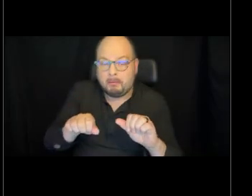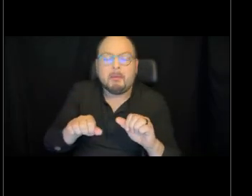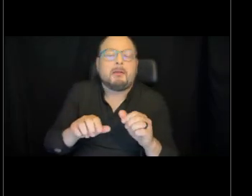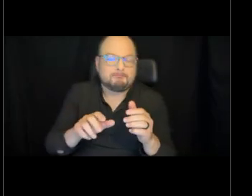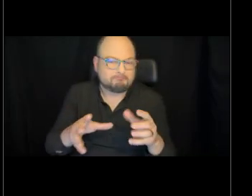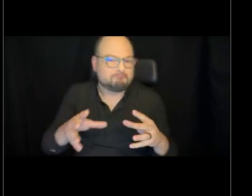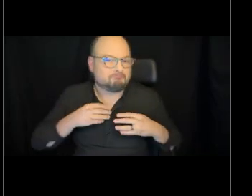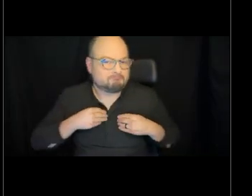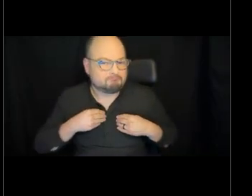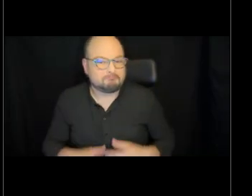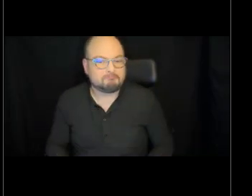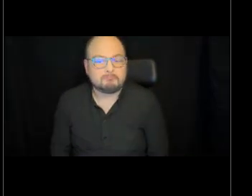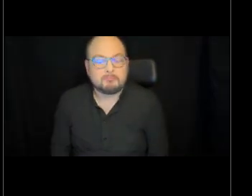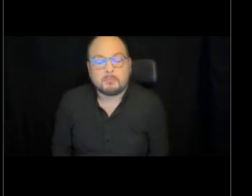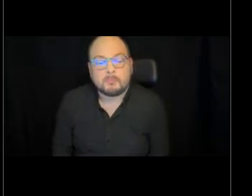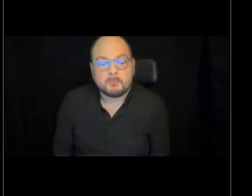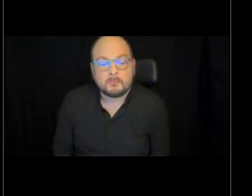Removable cabinets.